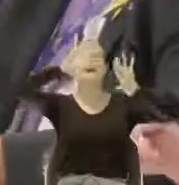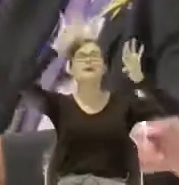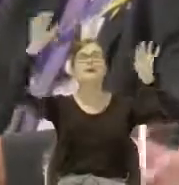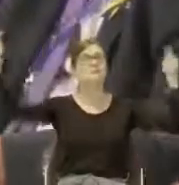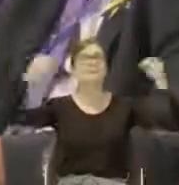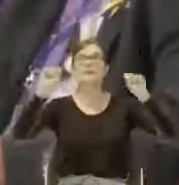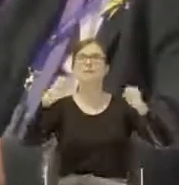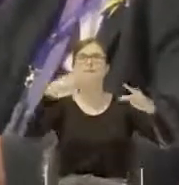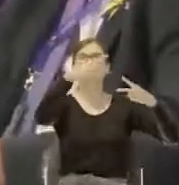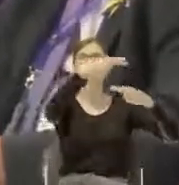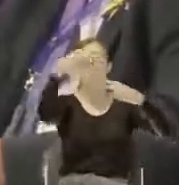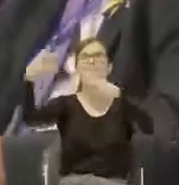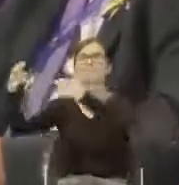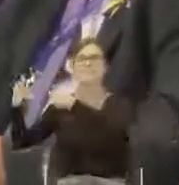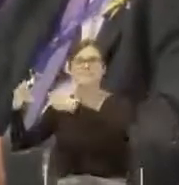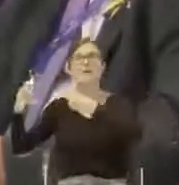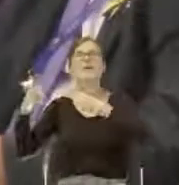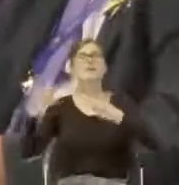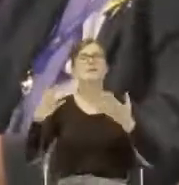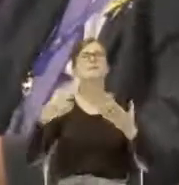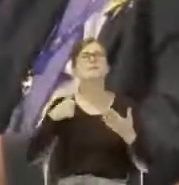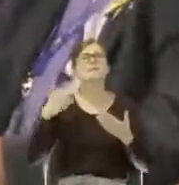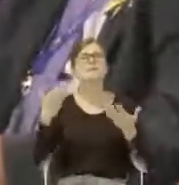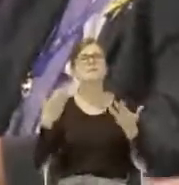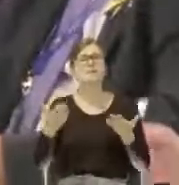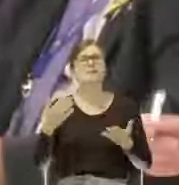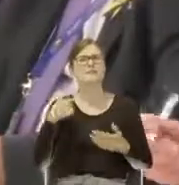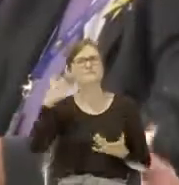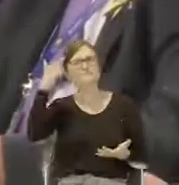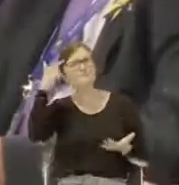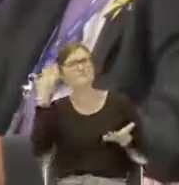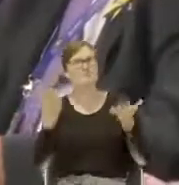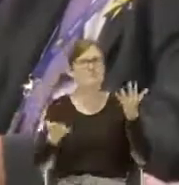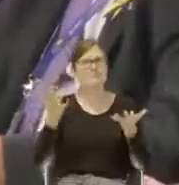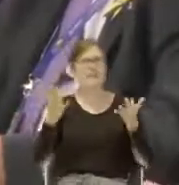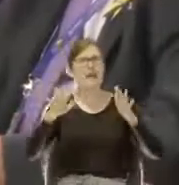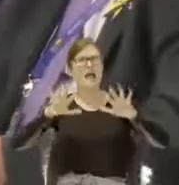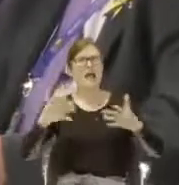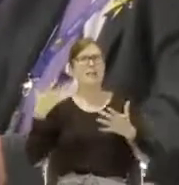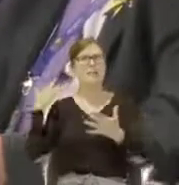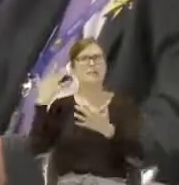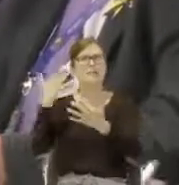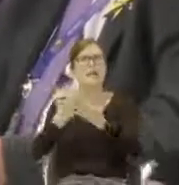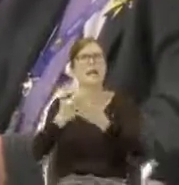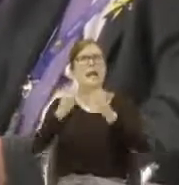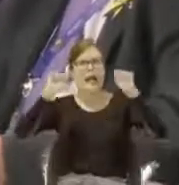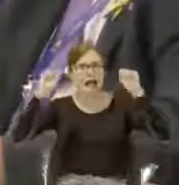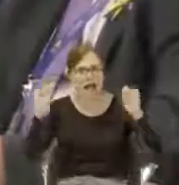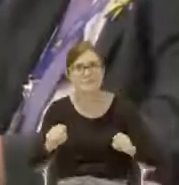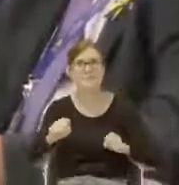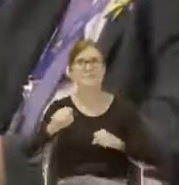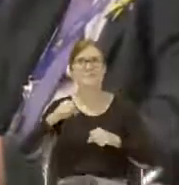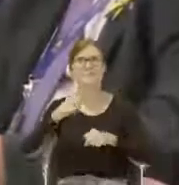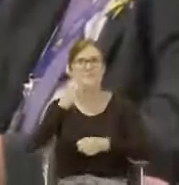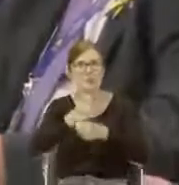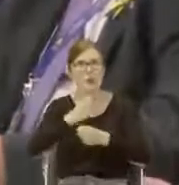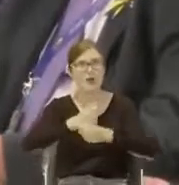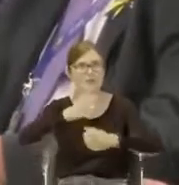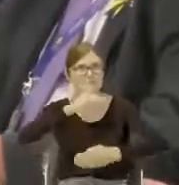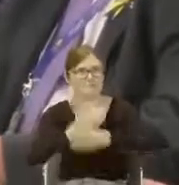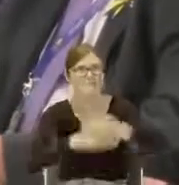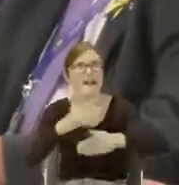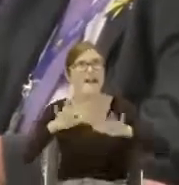to contribute to the implementation of the new urban agenda and the SDG. 2 years after, this commitment